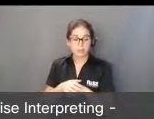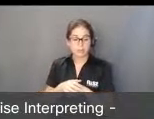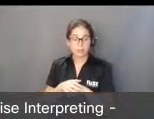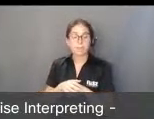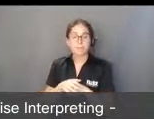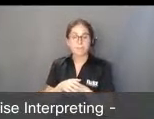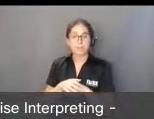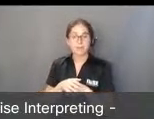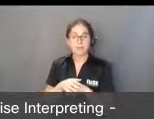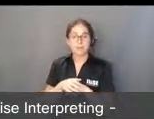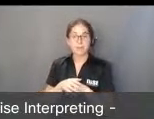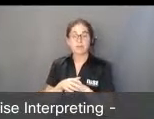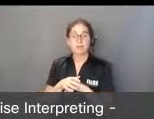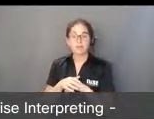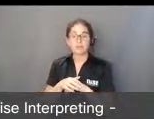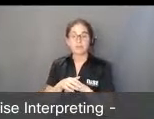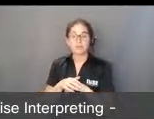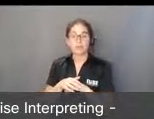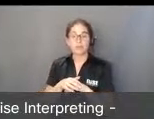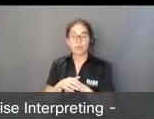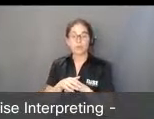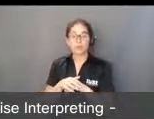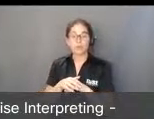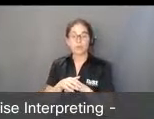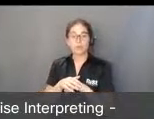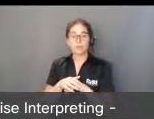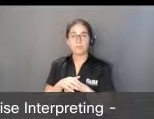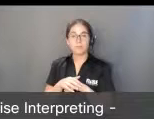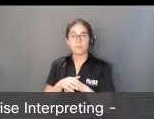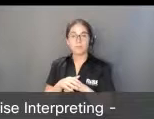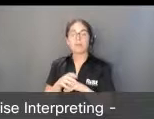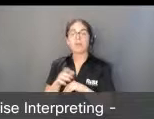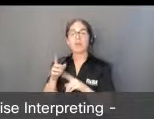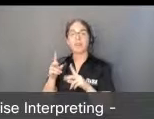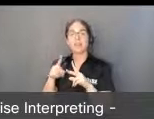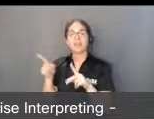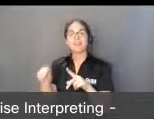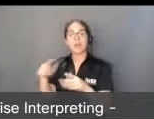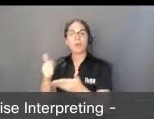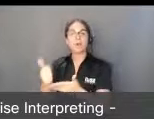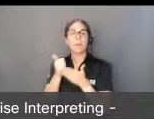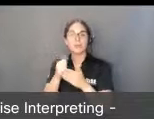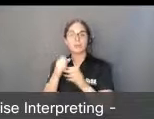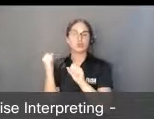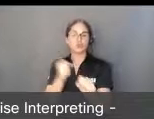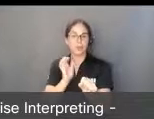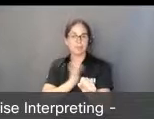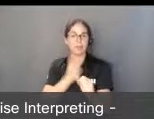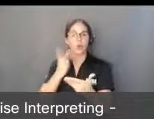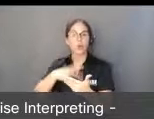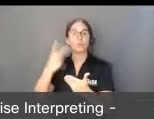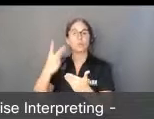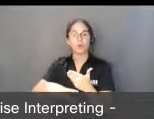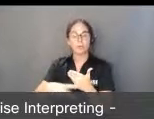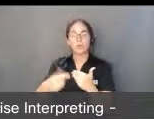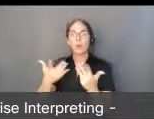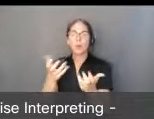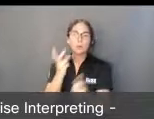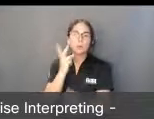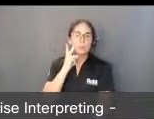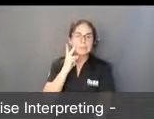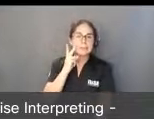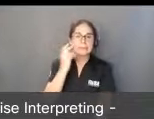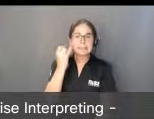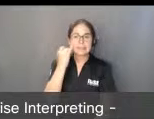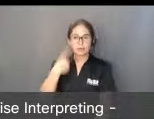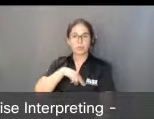on secondary and making these, and helping us strengthen our programs. And I would like to see if we can engage